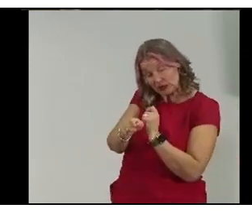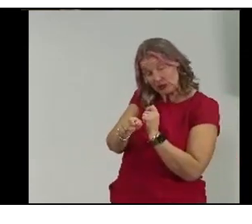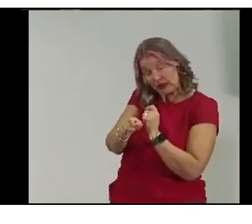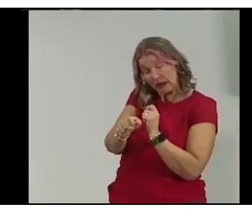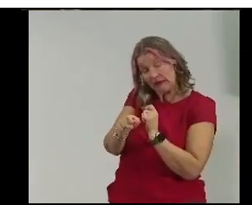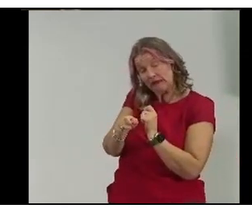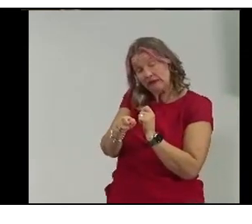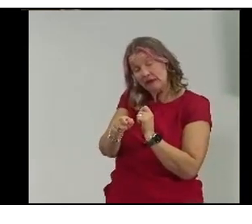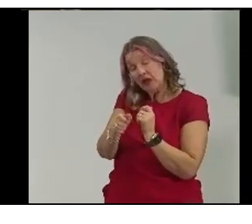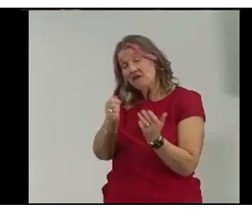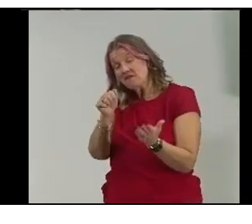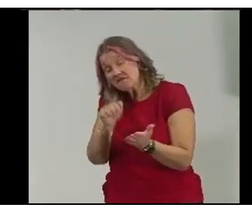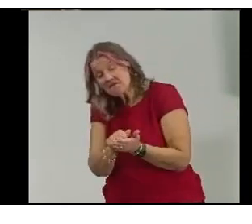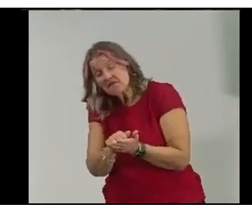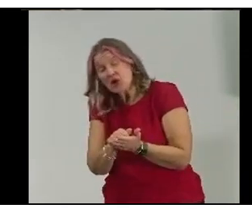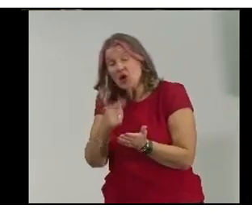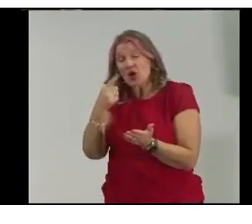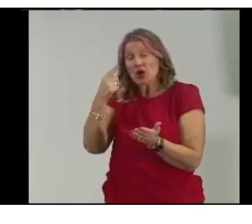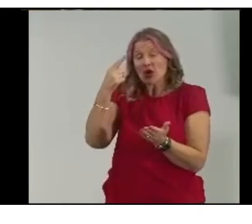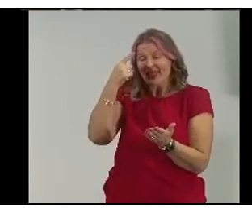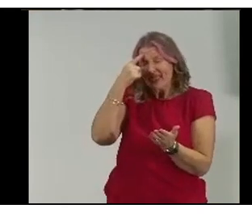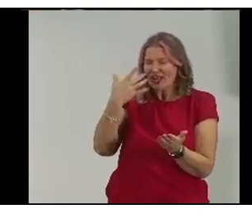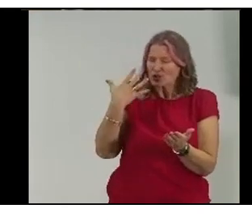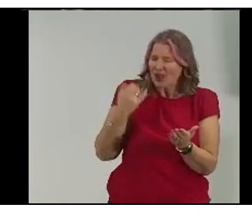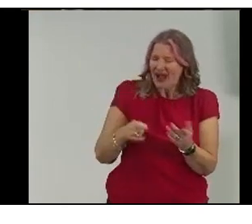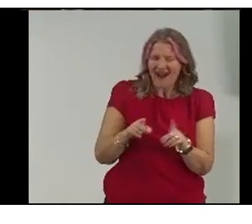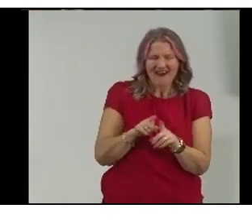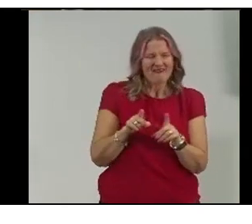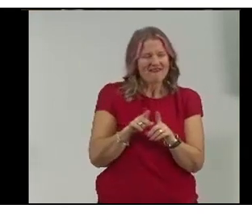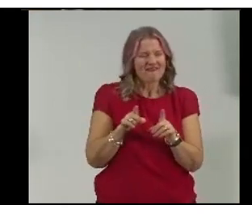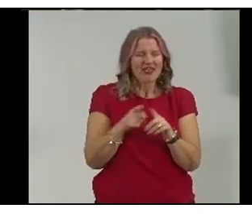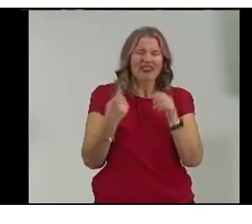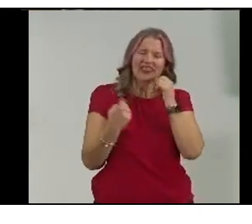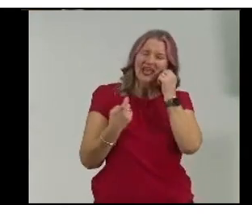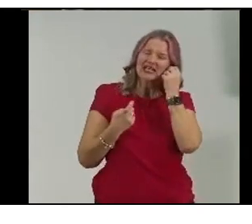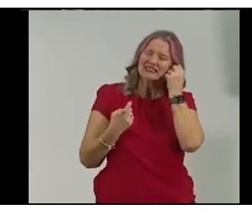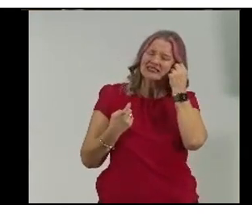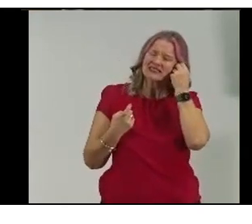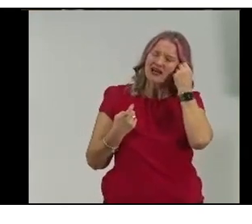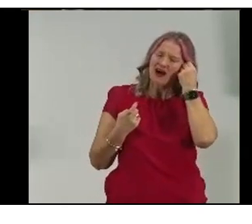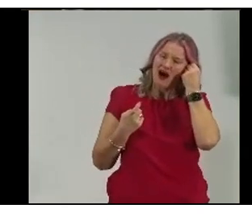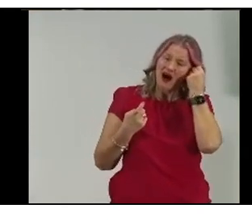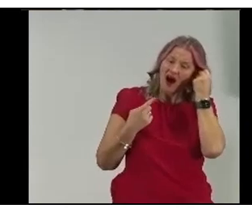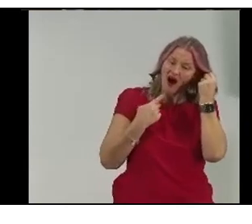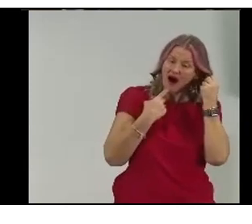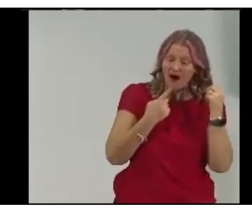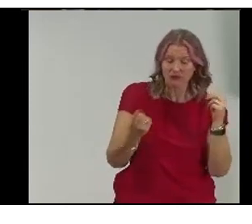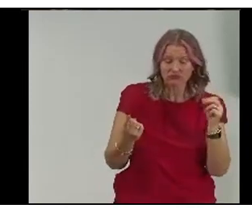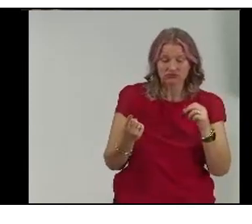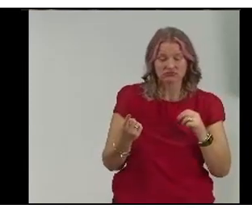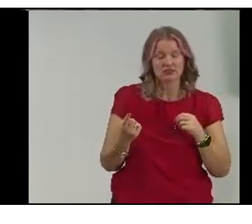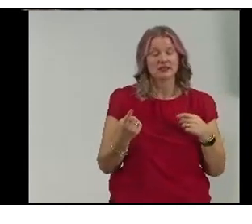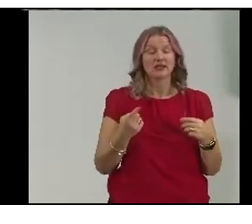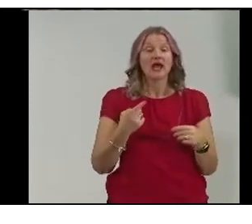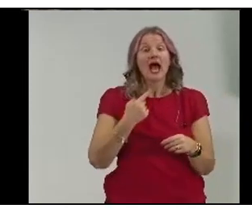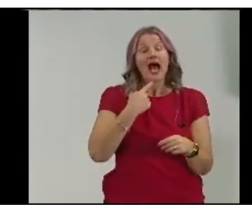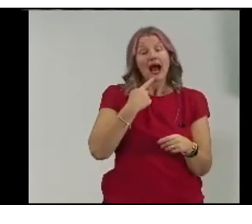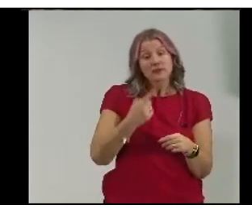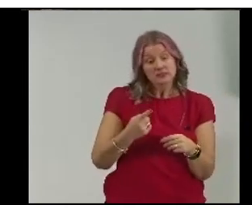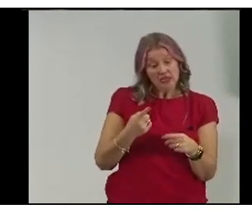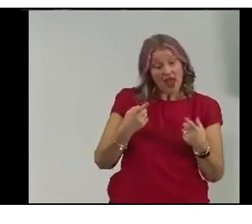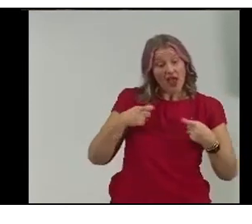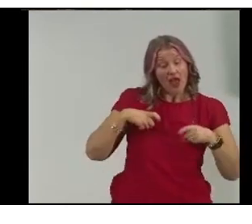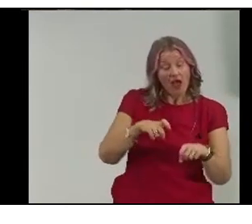give? Robin, if I can come on that, I think definitely there are. I would say the progress is slow, but it's